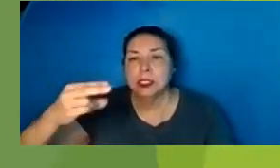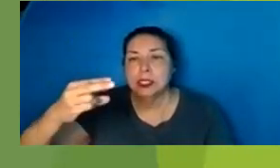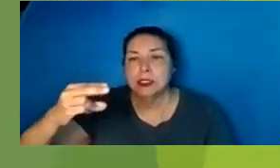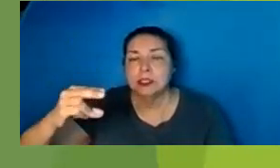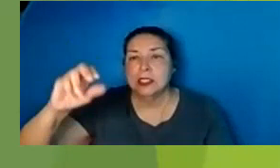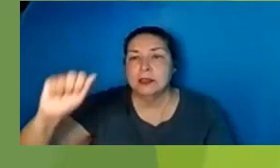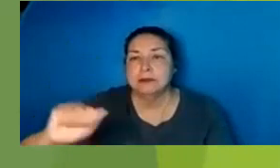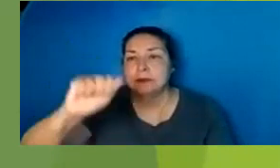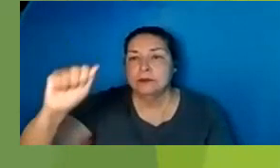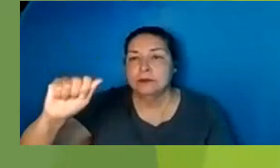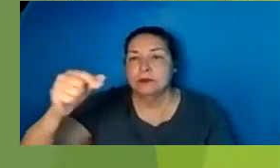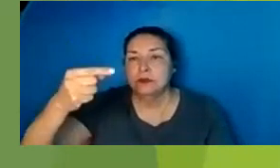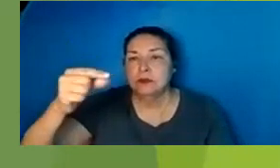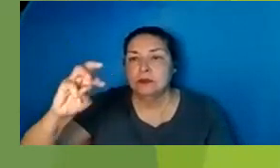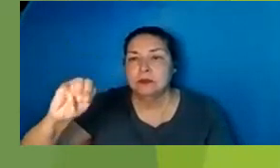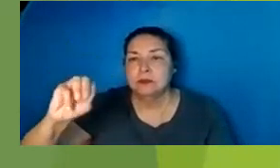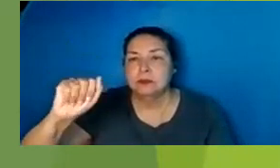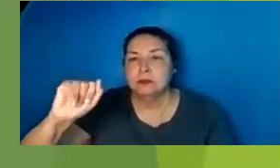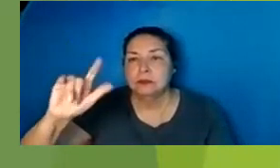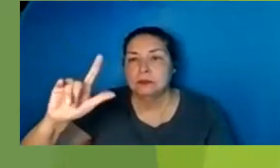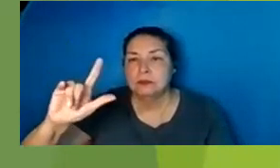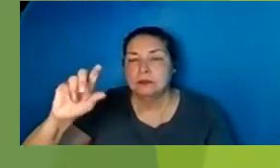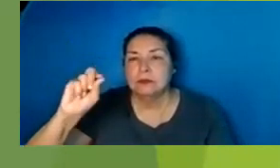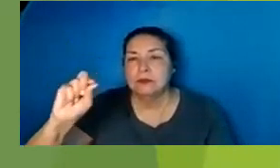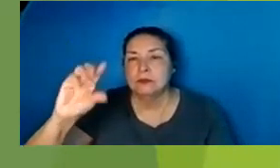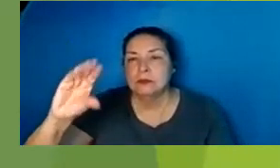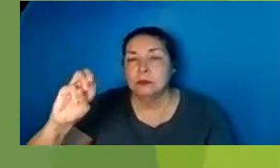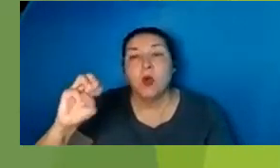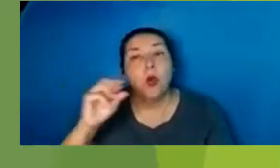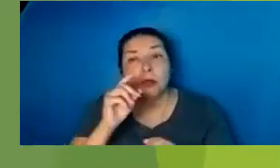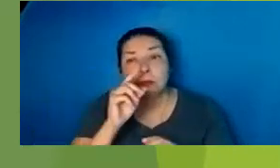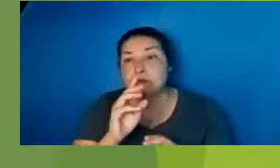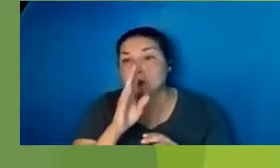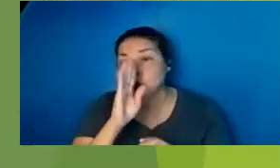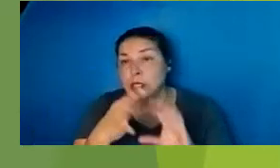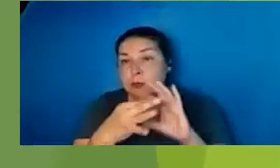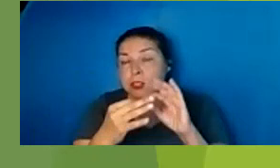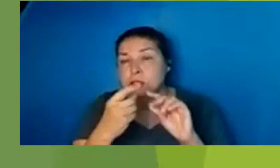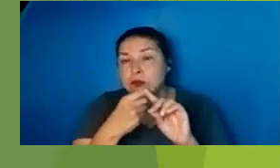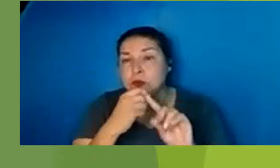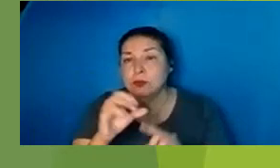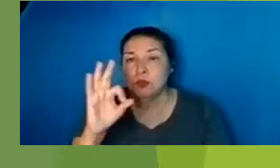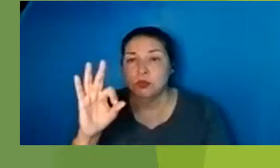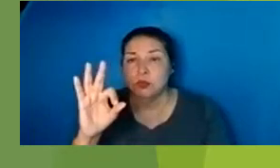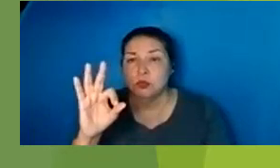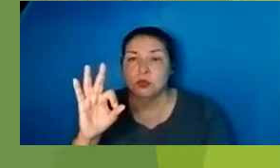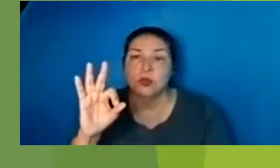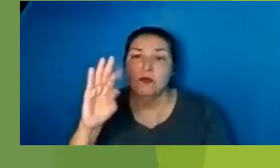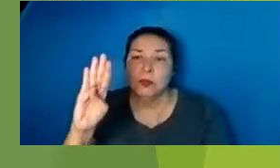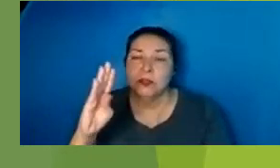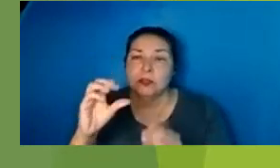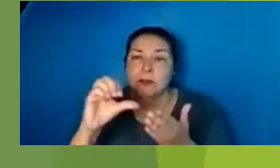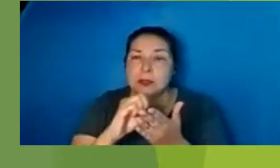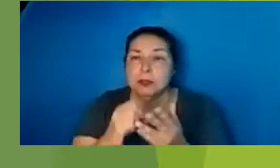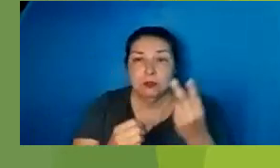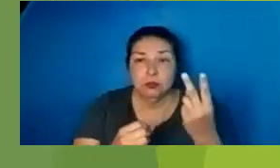at gmail.com or send a dm to us on either of our two Facebook pages, Peace Lutheran Church